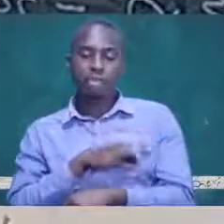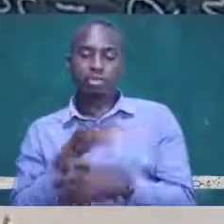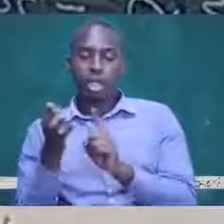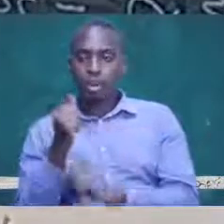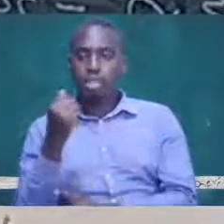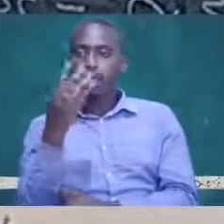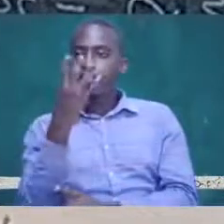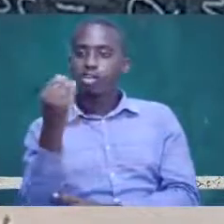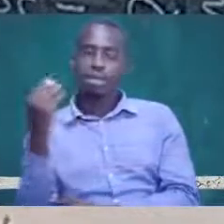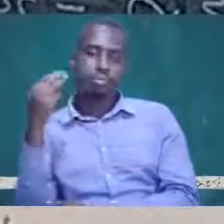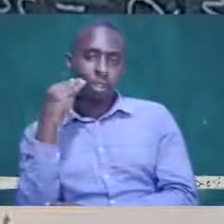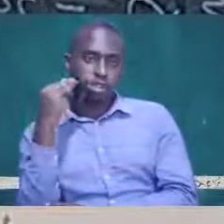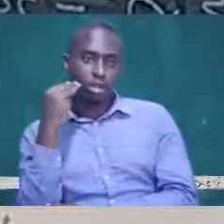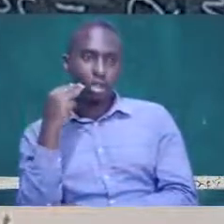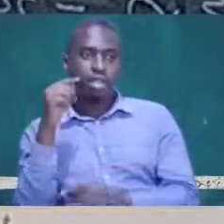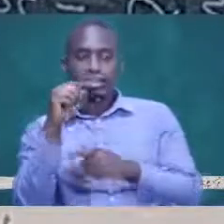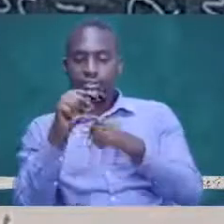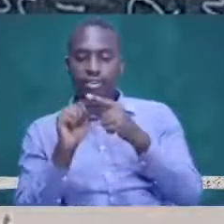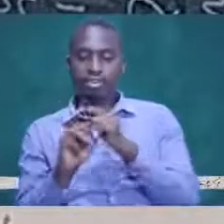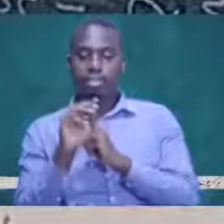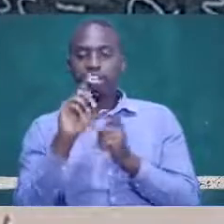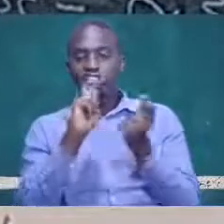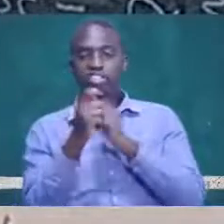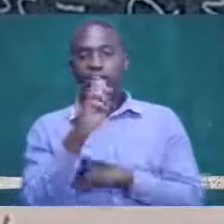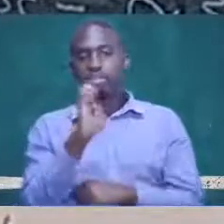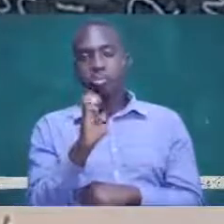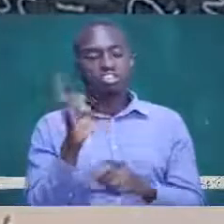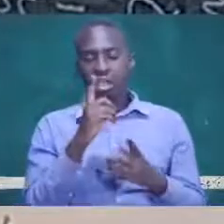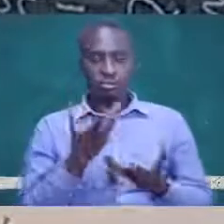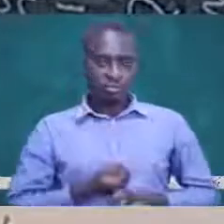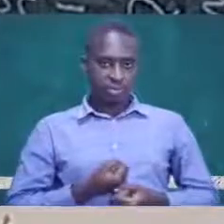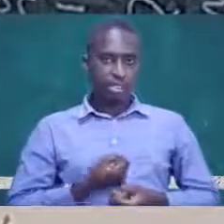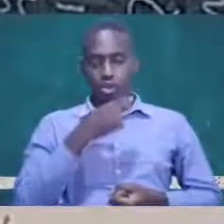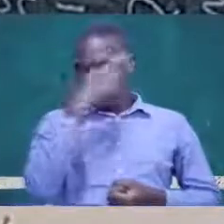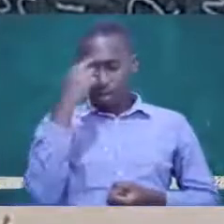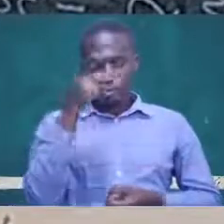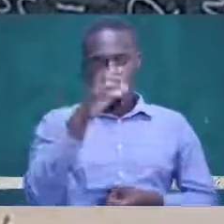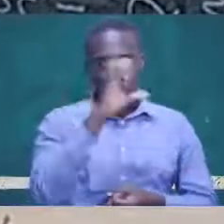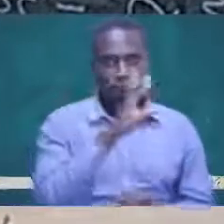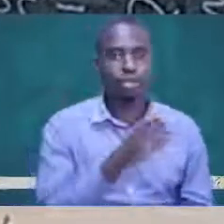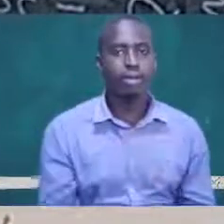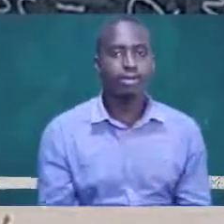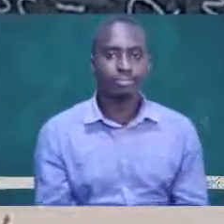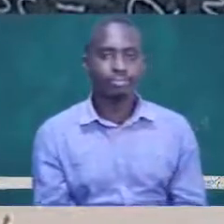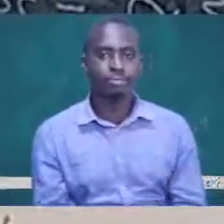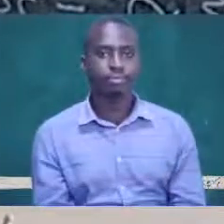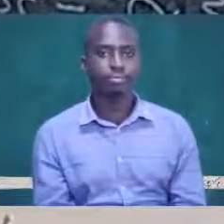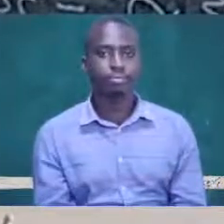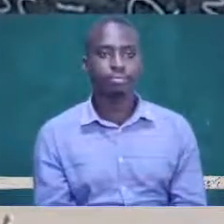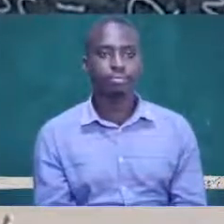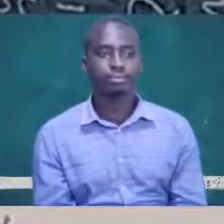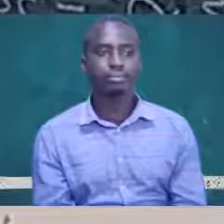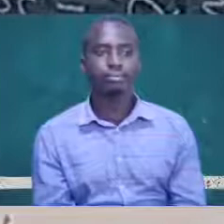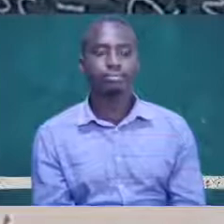40 divided by a change in expenditure. We are not given a change in expenditure. That is what we are looking for. Divided by